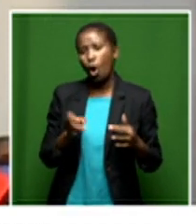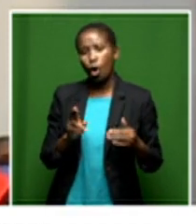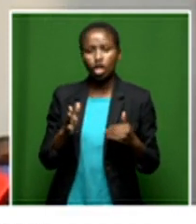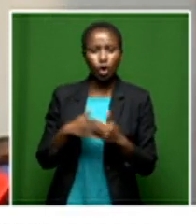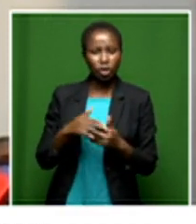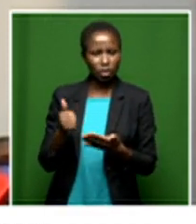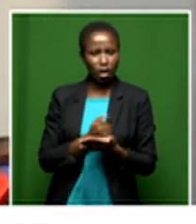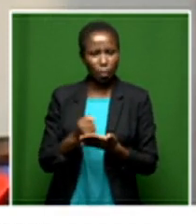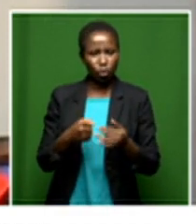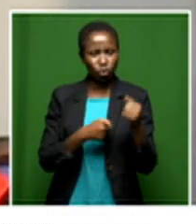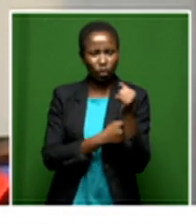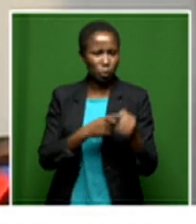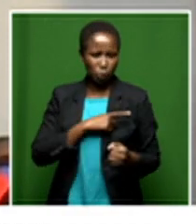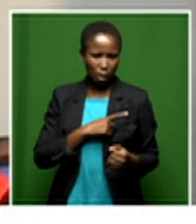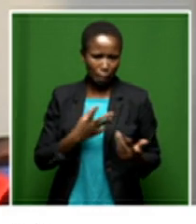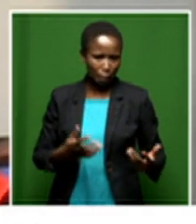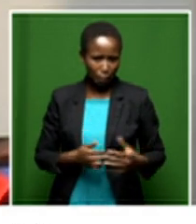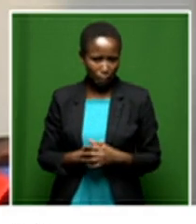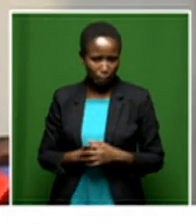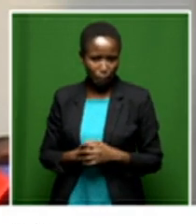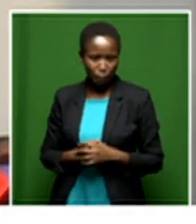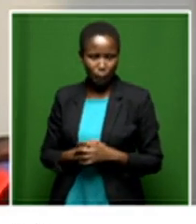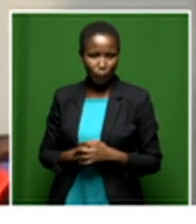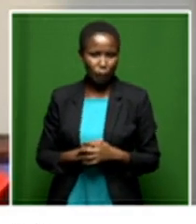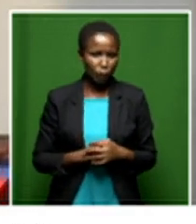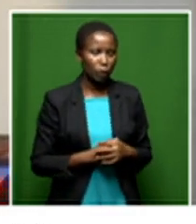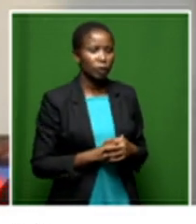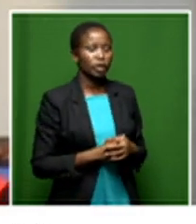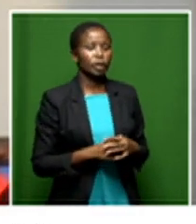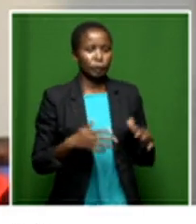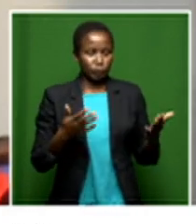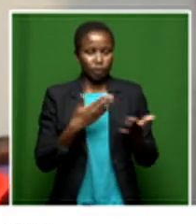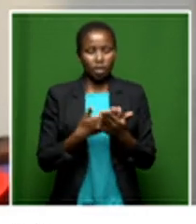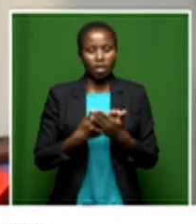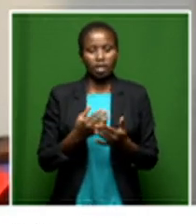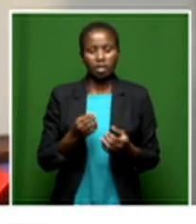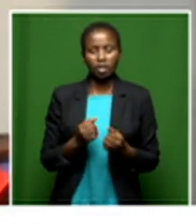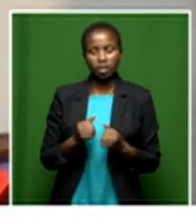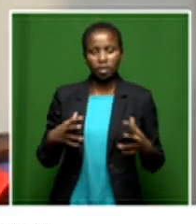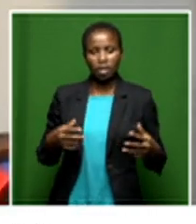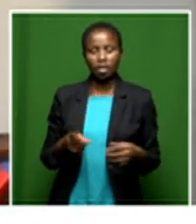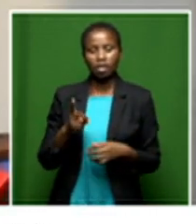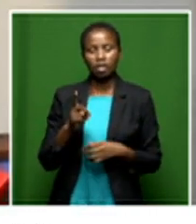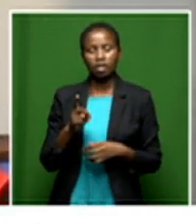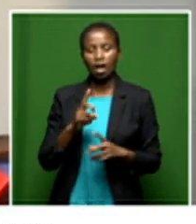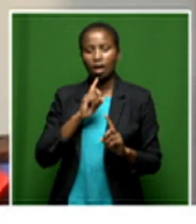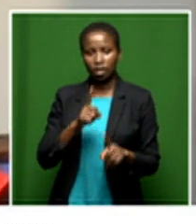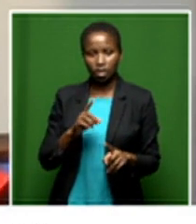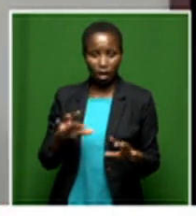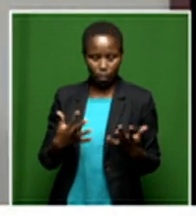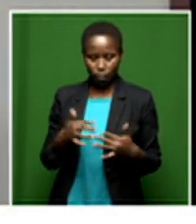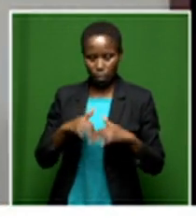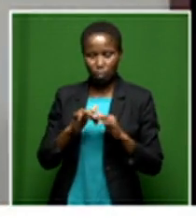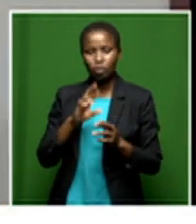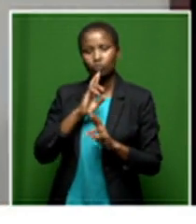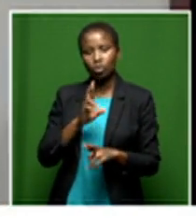of post office facilities. Nomkhita? Let me start with Fabian's question. I have asked for a report around all